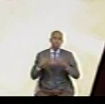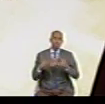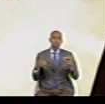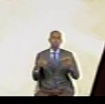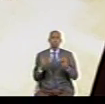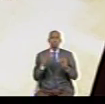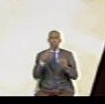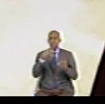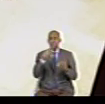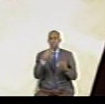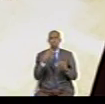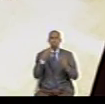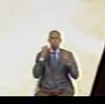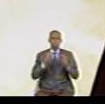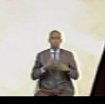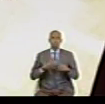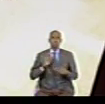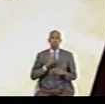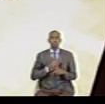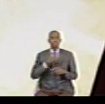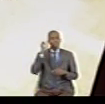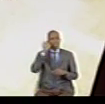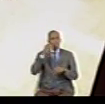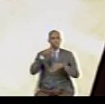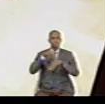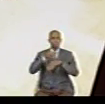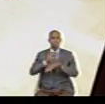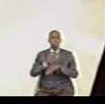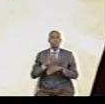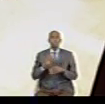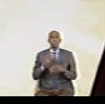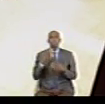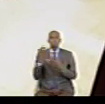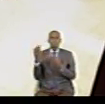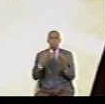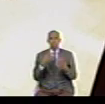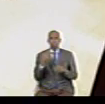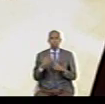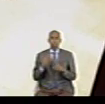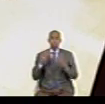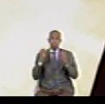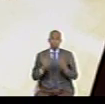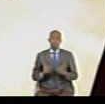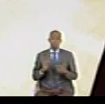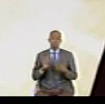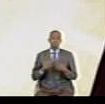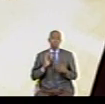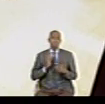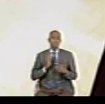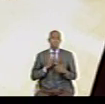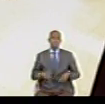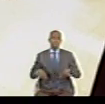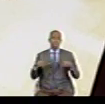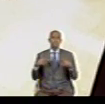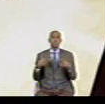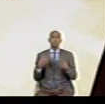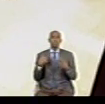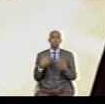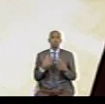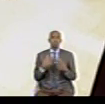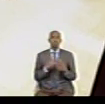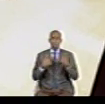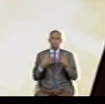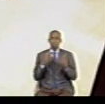His ministry makes power to come into our lives. We must have unwavering